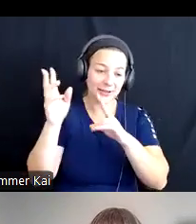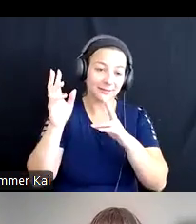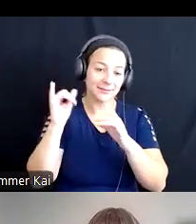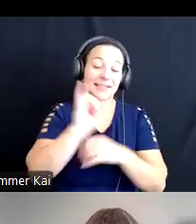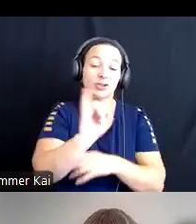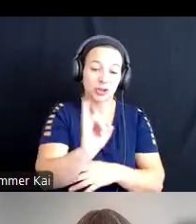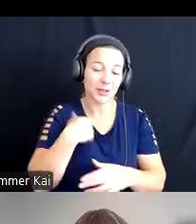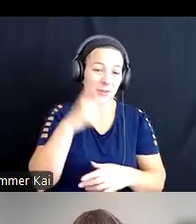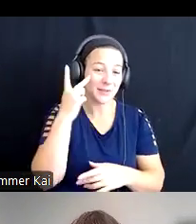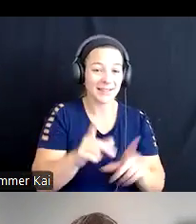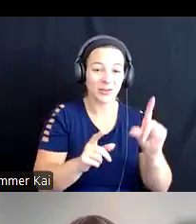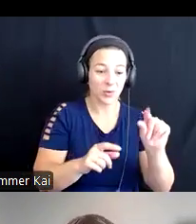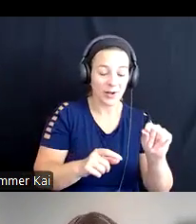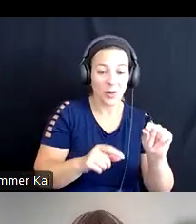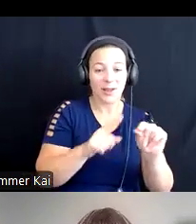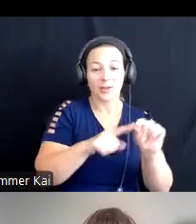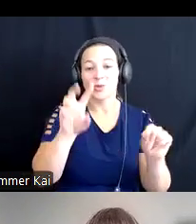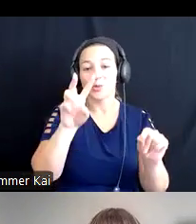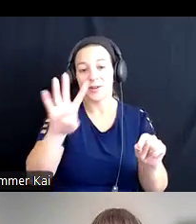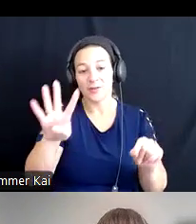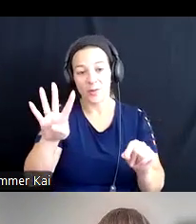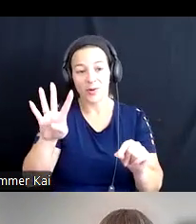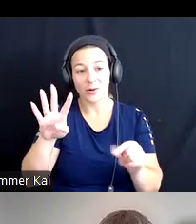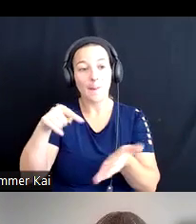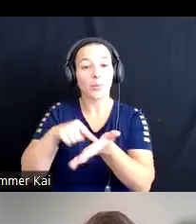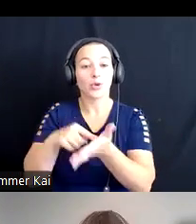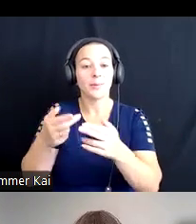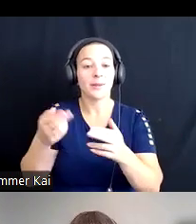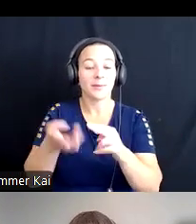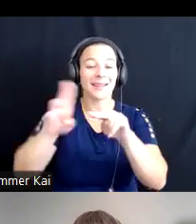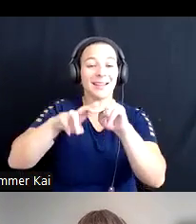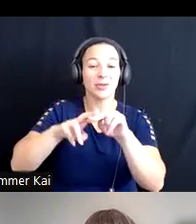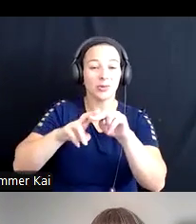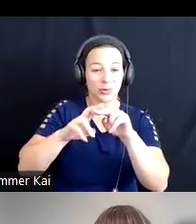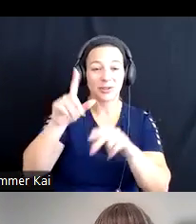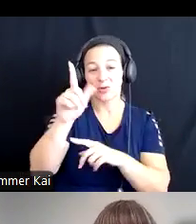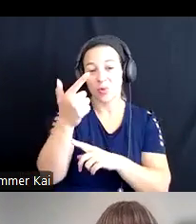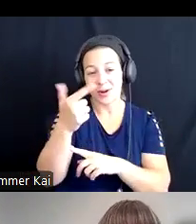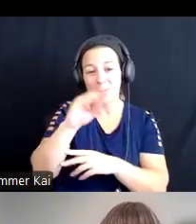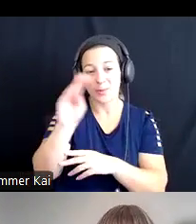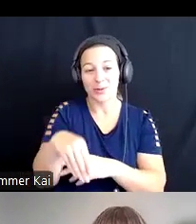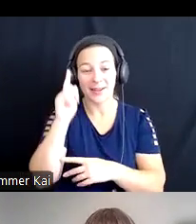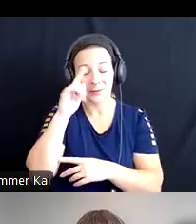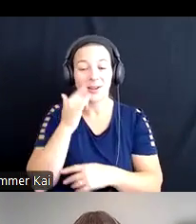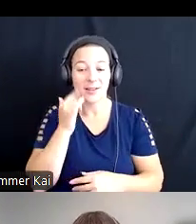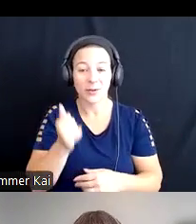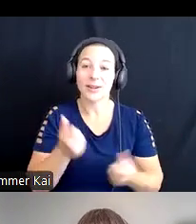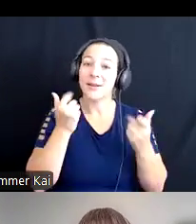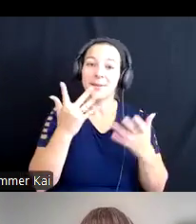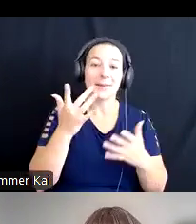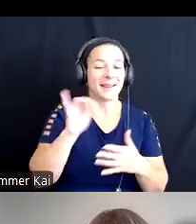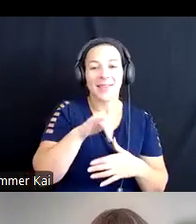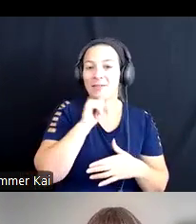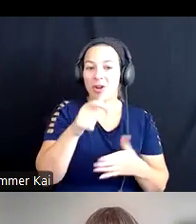2024, the premiums rose 21% in California. These may be unaffordable to older owners, especially those on fixed or limited